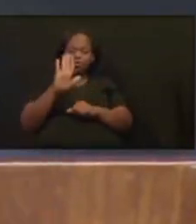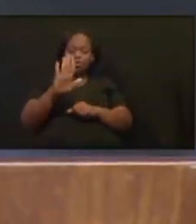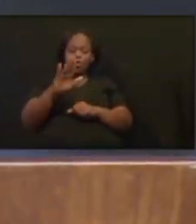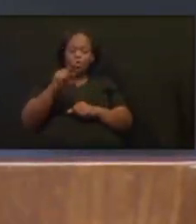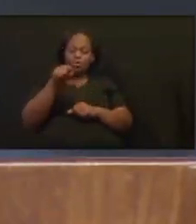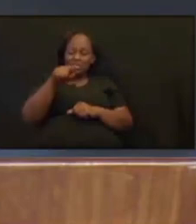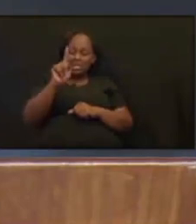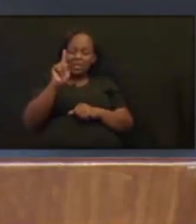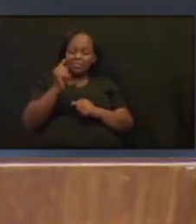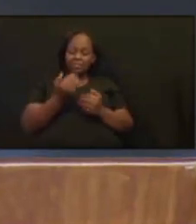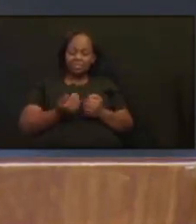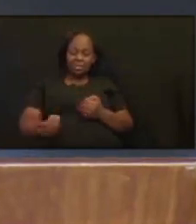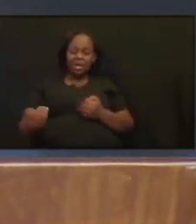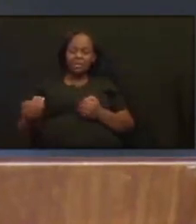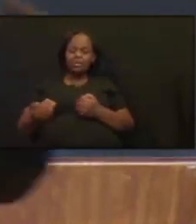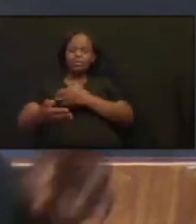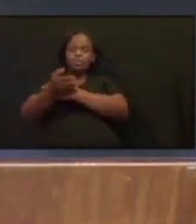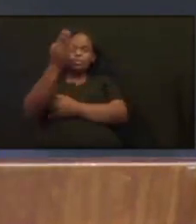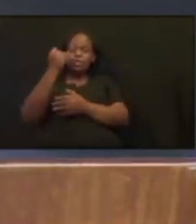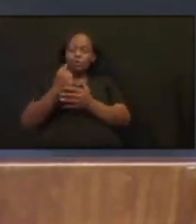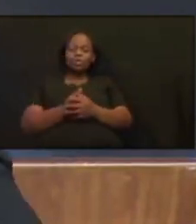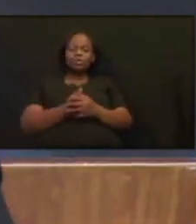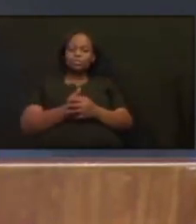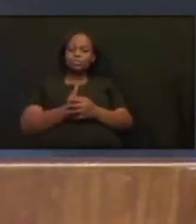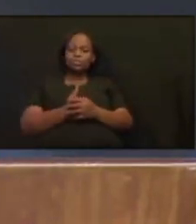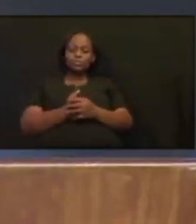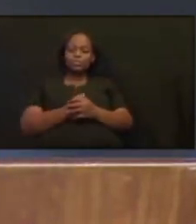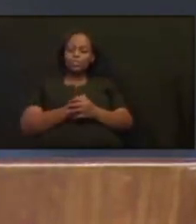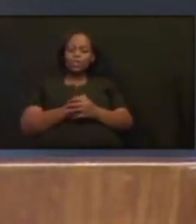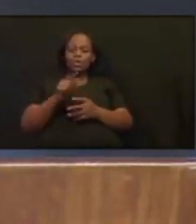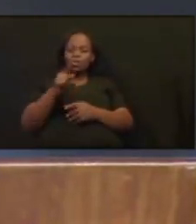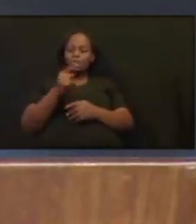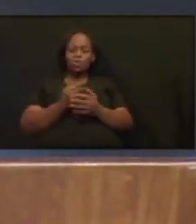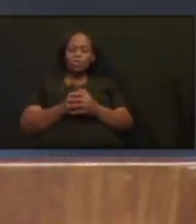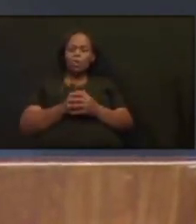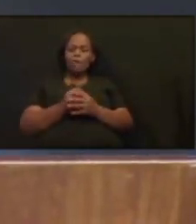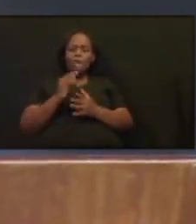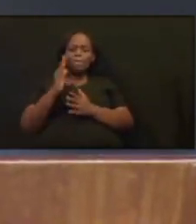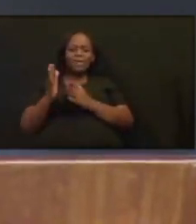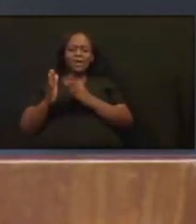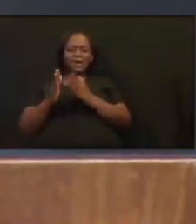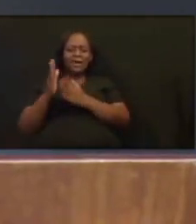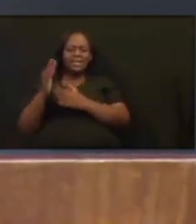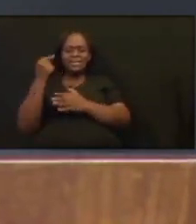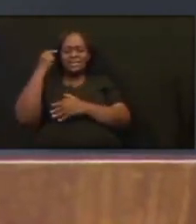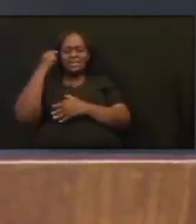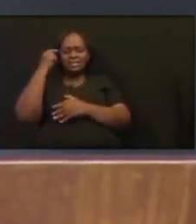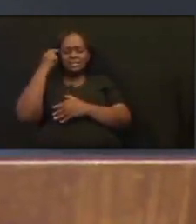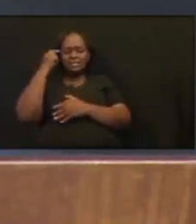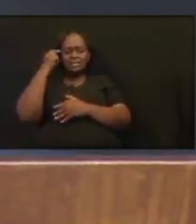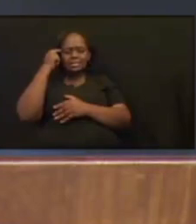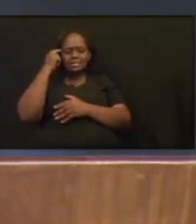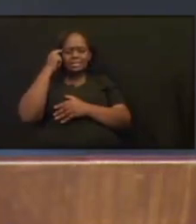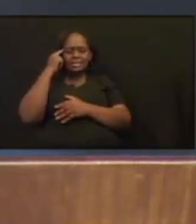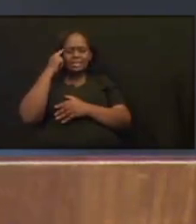my singular identity. I do not plan to compromise on it. The spirit of revival.